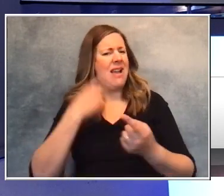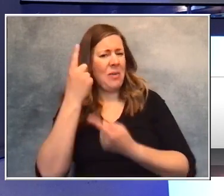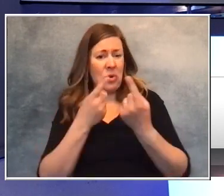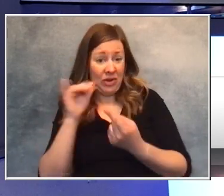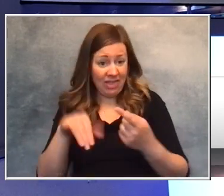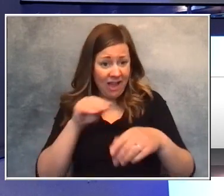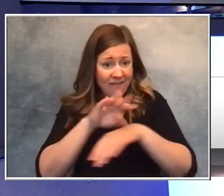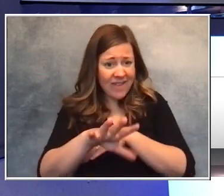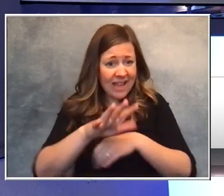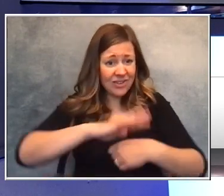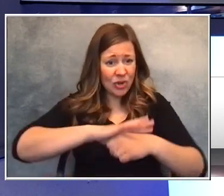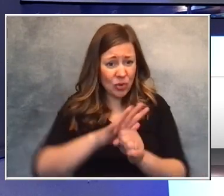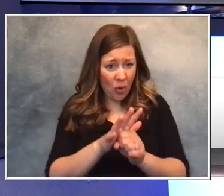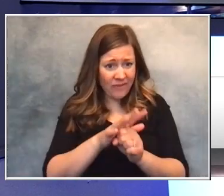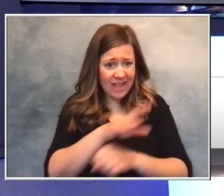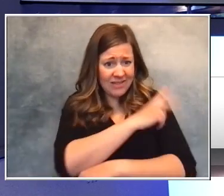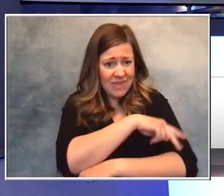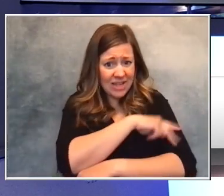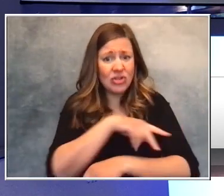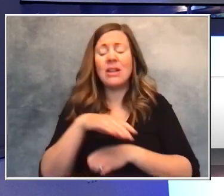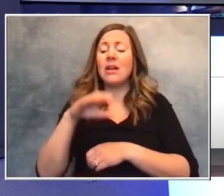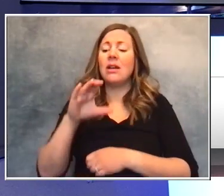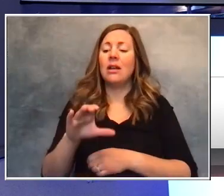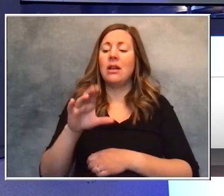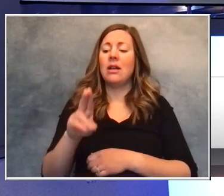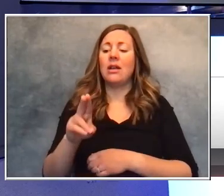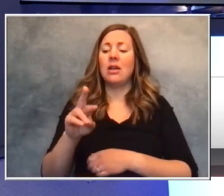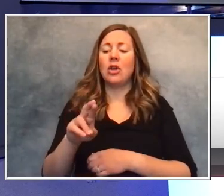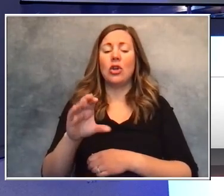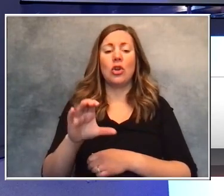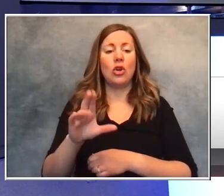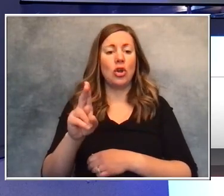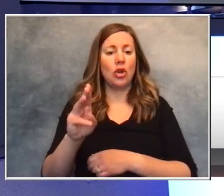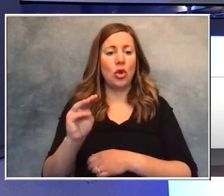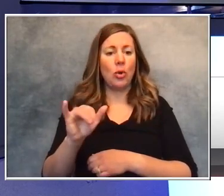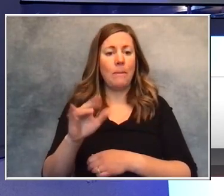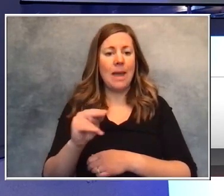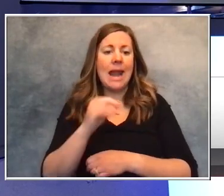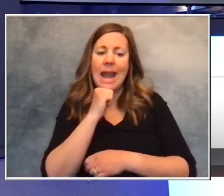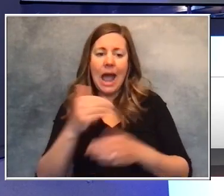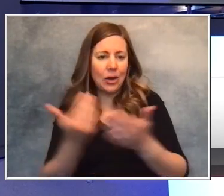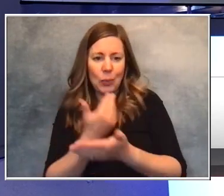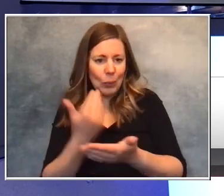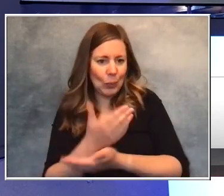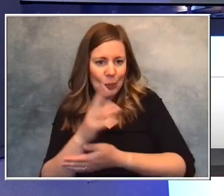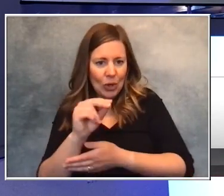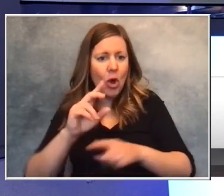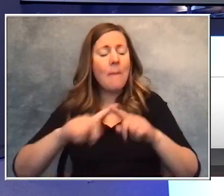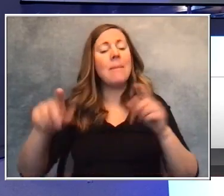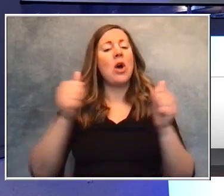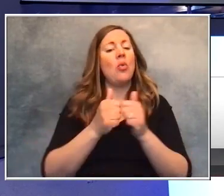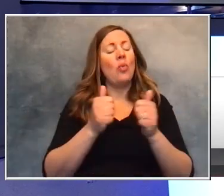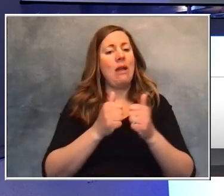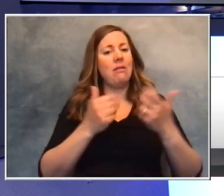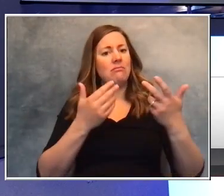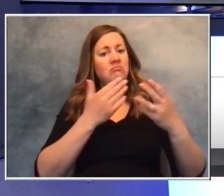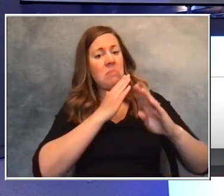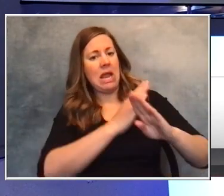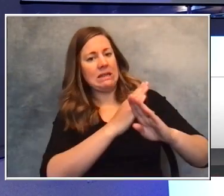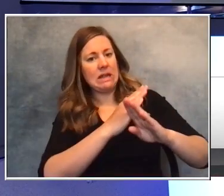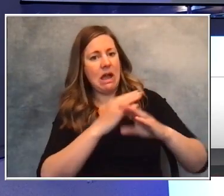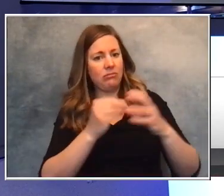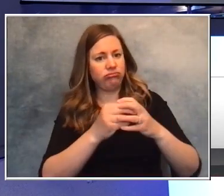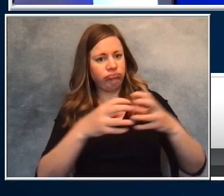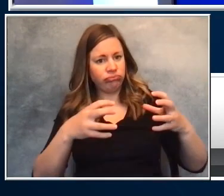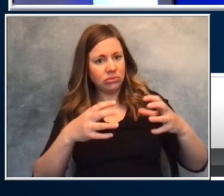a very long time. Yeah. Curcumin is not new. Obviously, it's not if it's part of turmeric. But as far as anti-inflammation, it's been around for a while. I remember we used to use